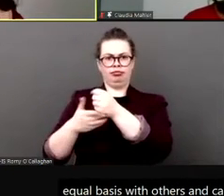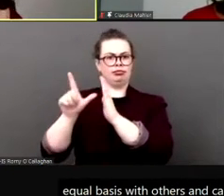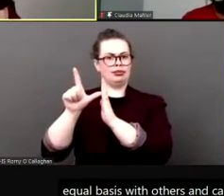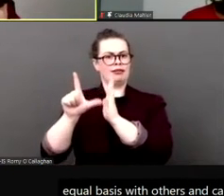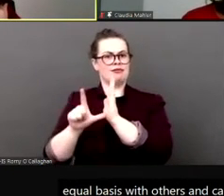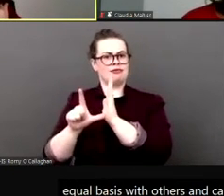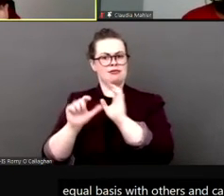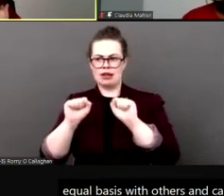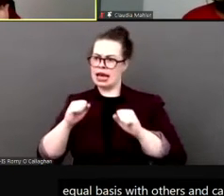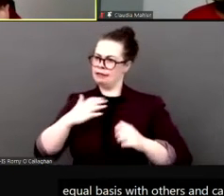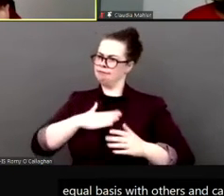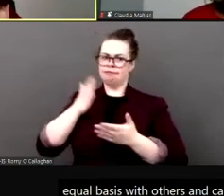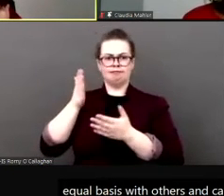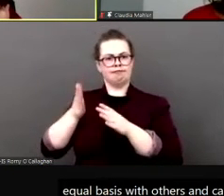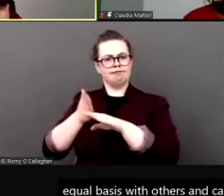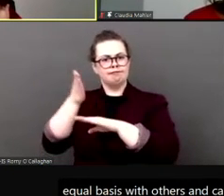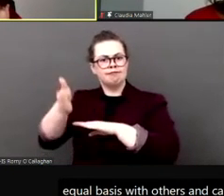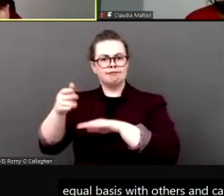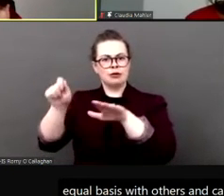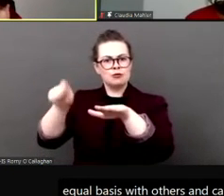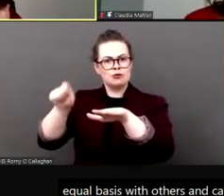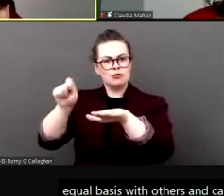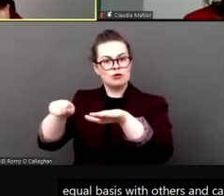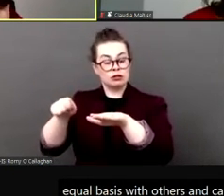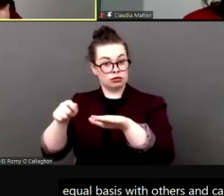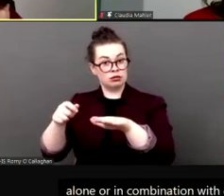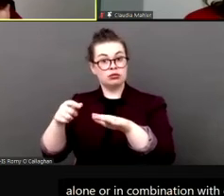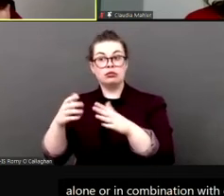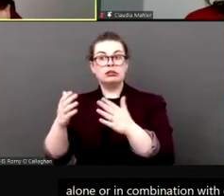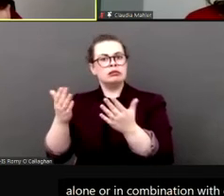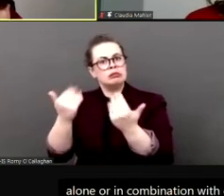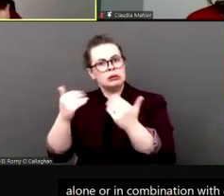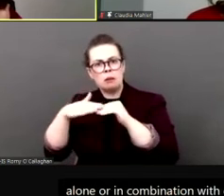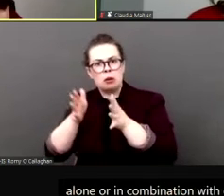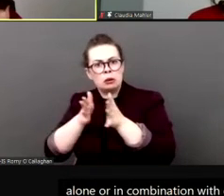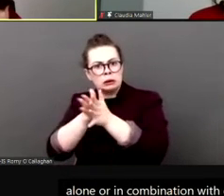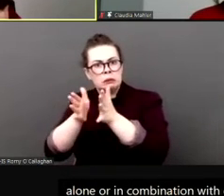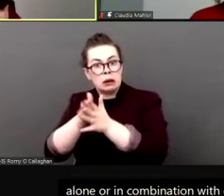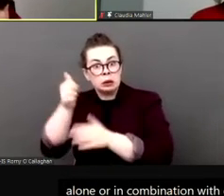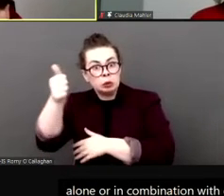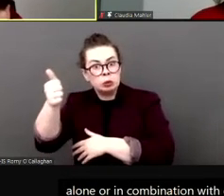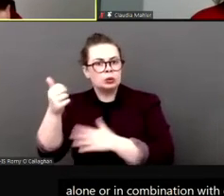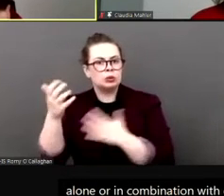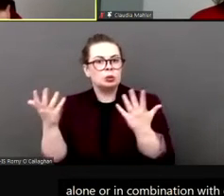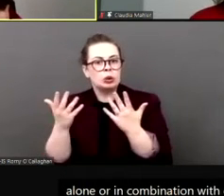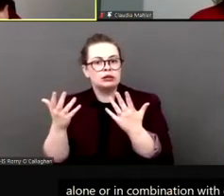factors, just as the CRPD does for disability? Either of you, whoever wants to take